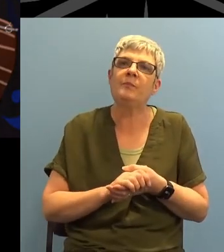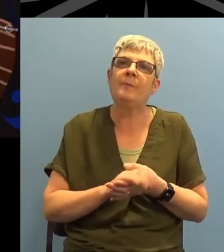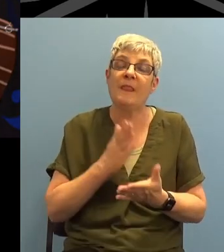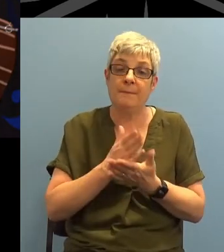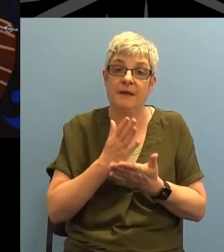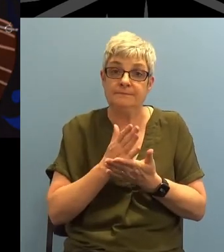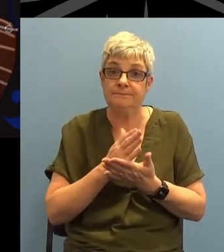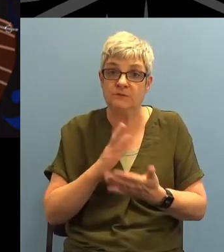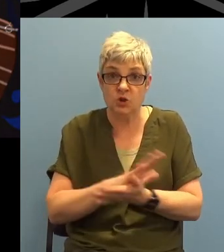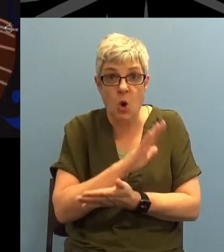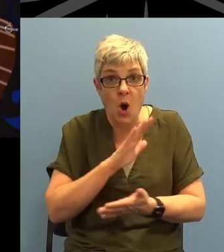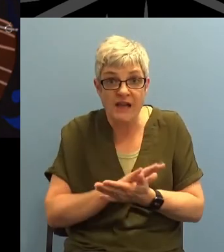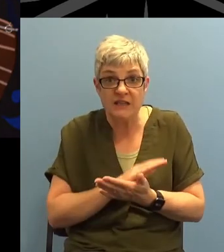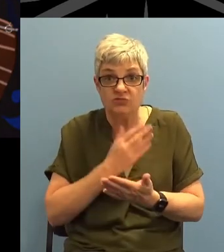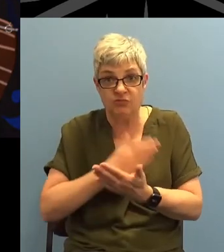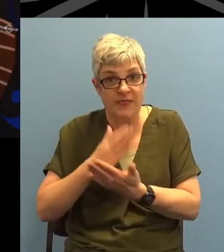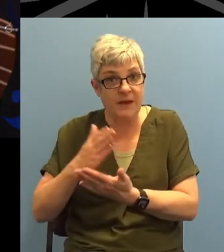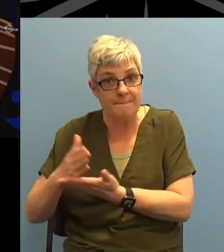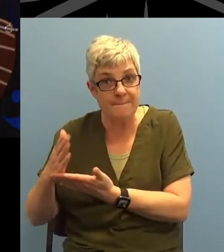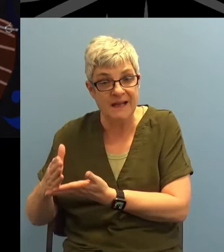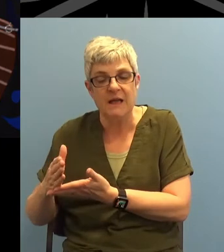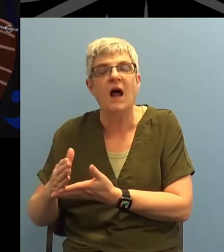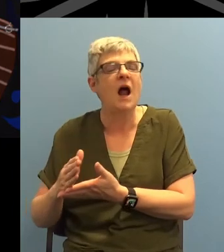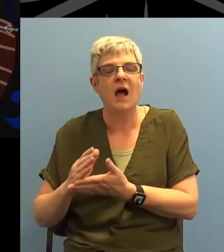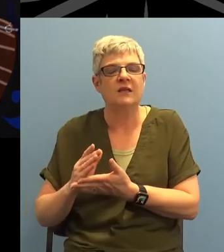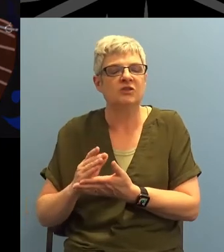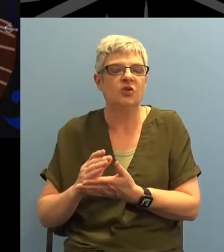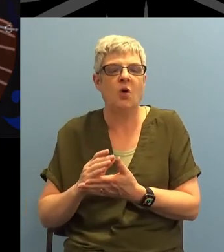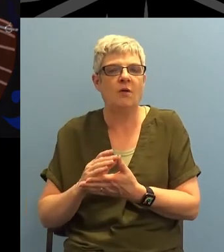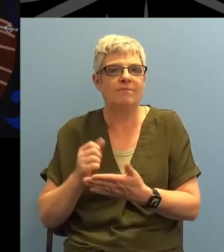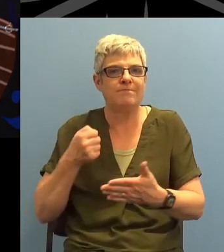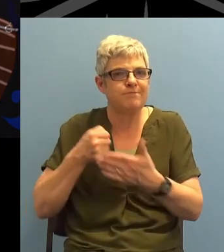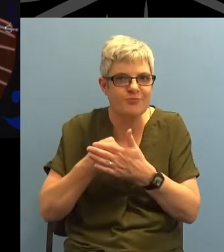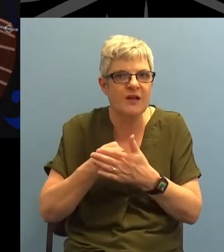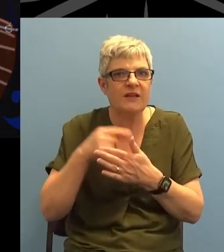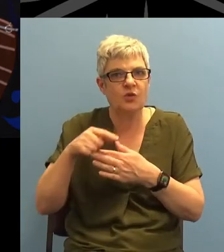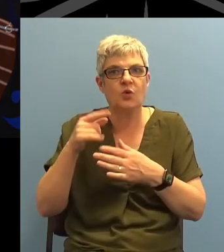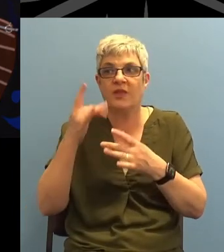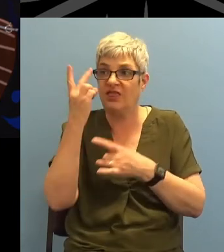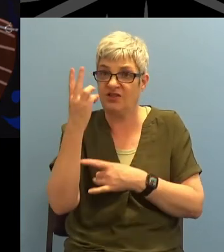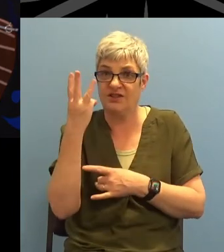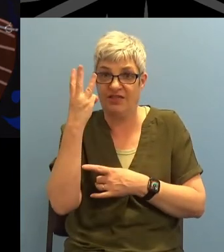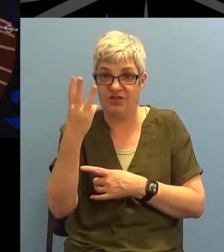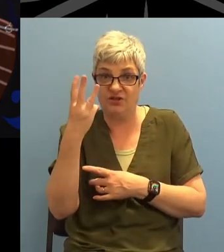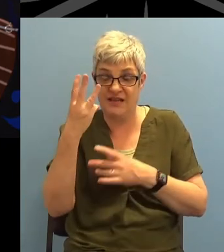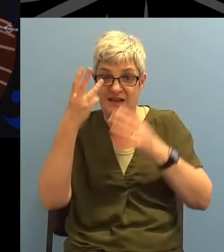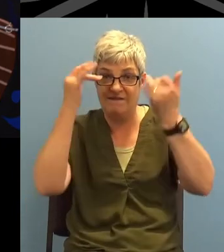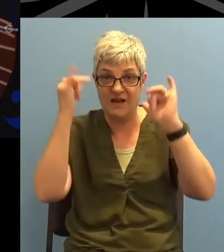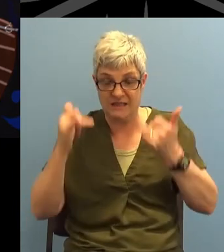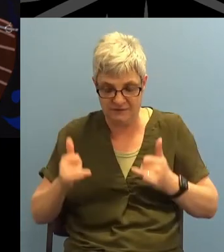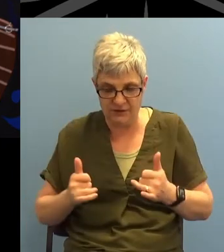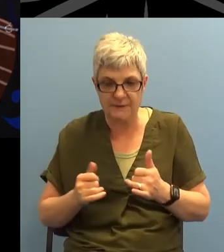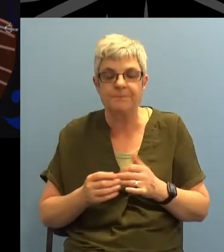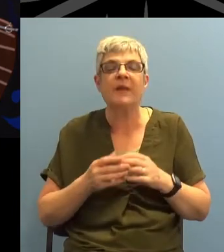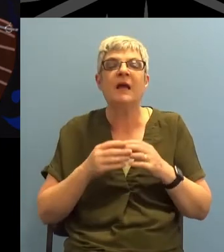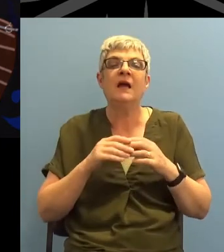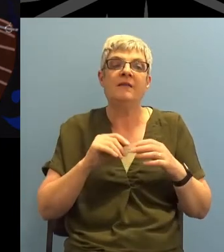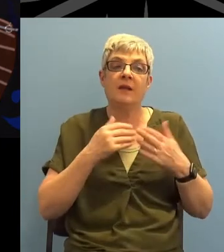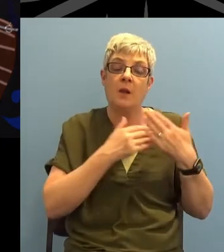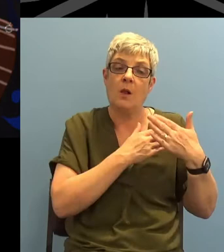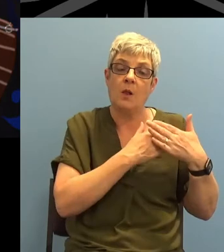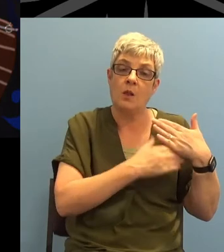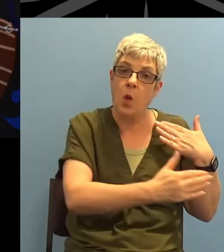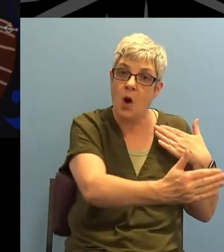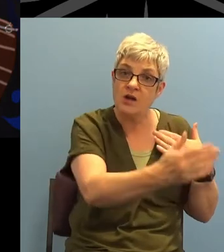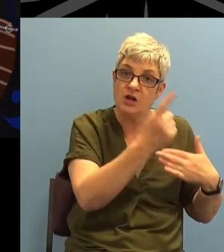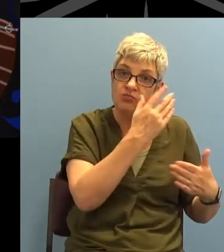But the joy and the rhythm is not limited to those three annual festivals. There is both a longer rhythm and a shorter rhythm. The longer rhythm is the